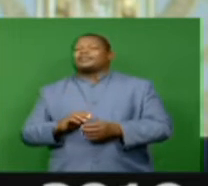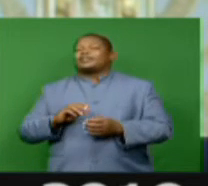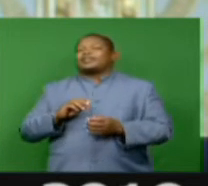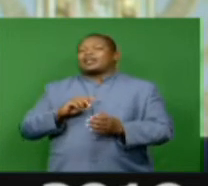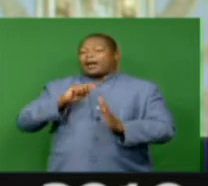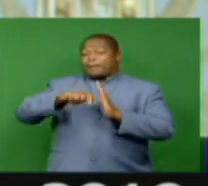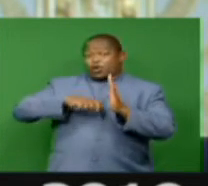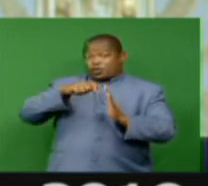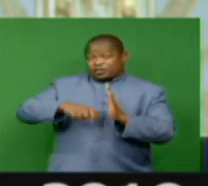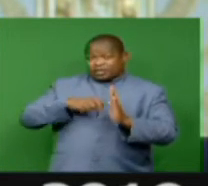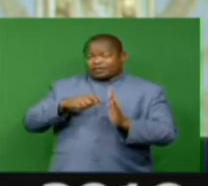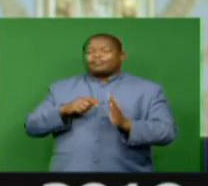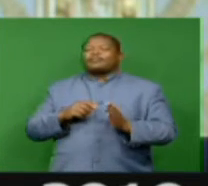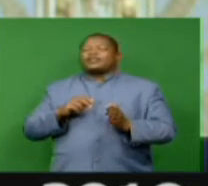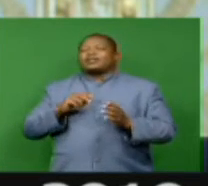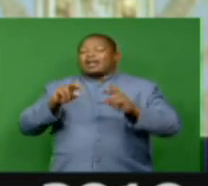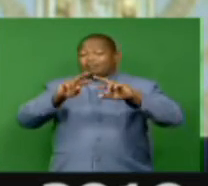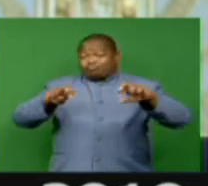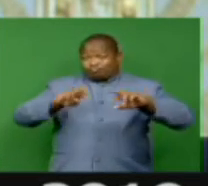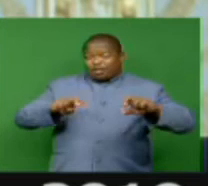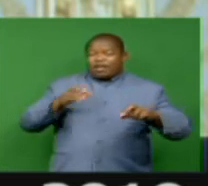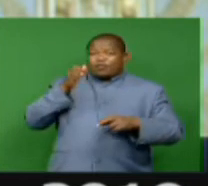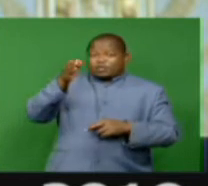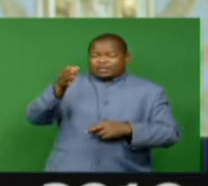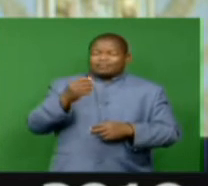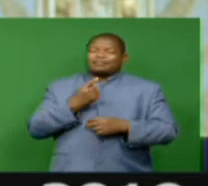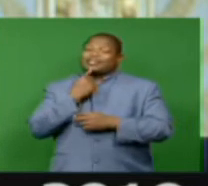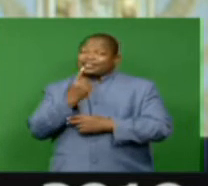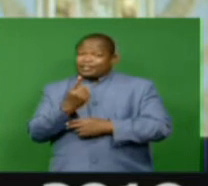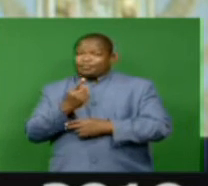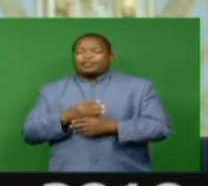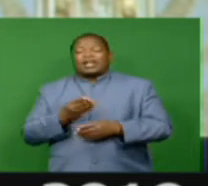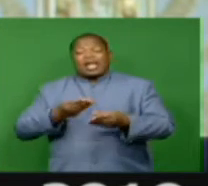the digital economy will be worth